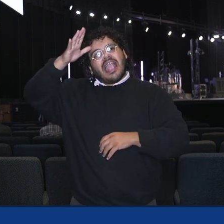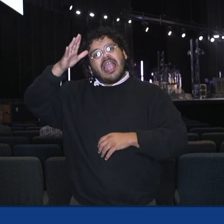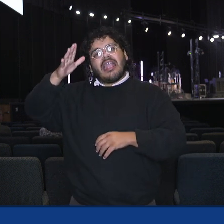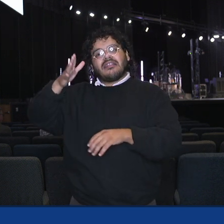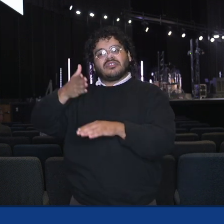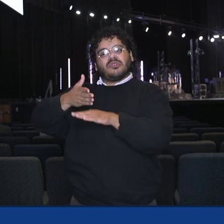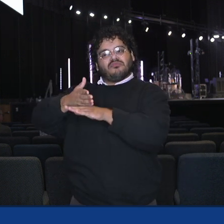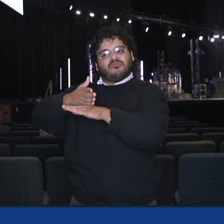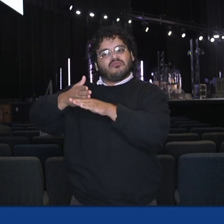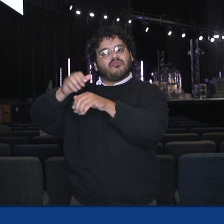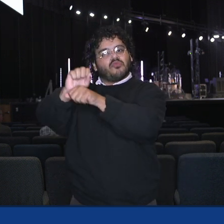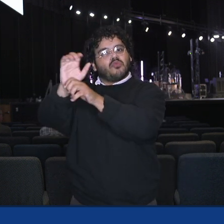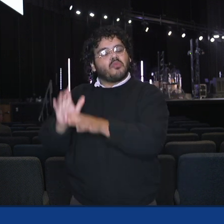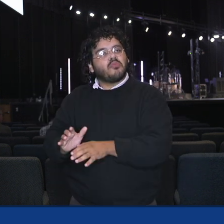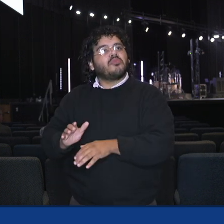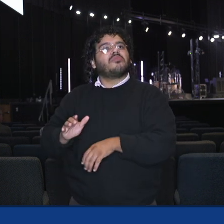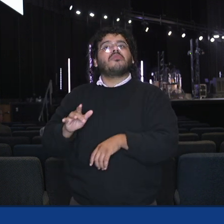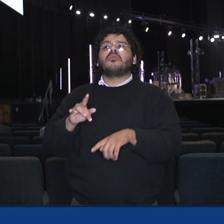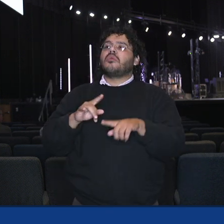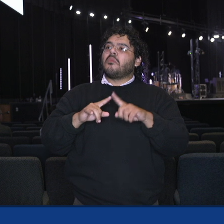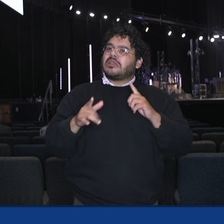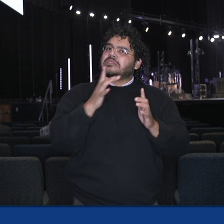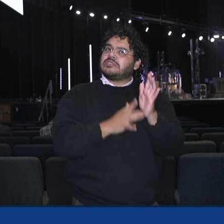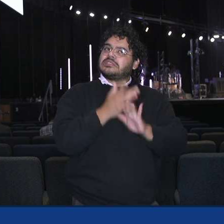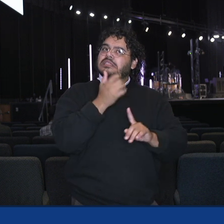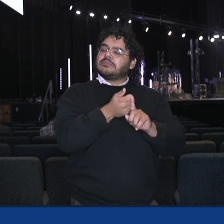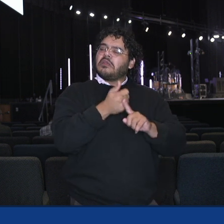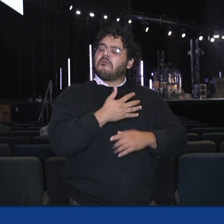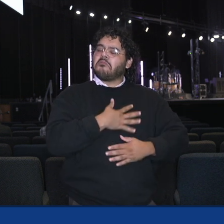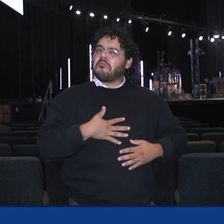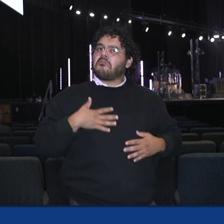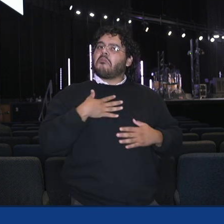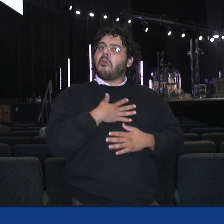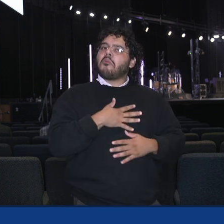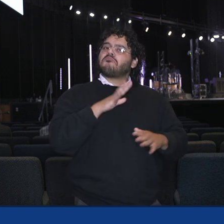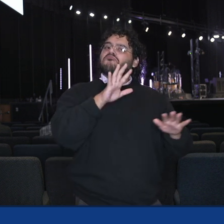but he likes to hang out in the temple a lot. He's a little bit of a know-it-all.